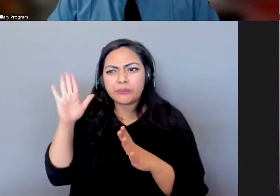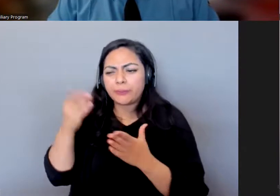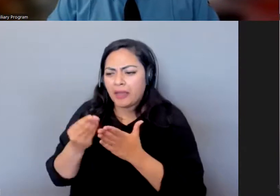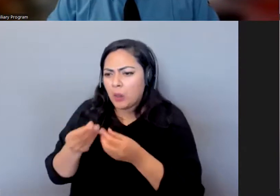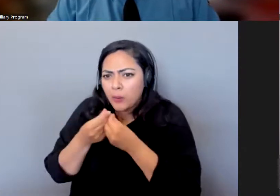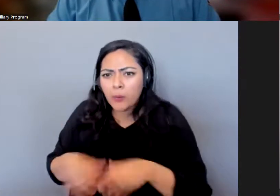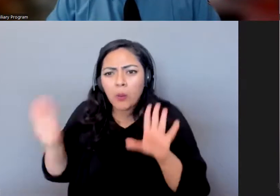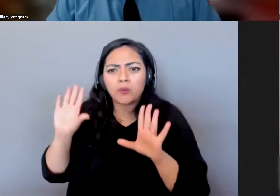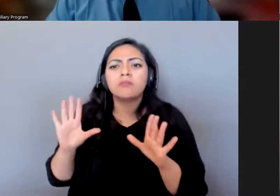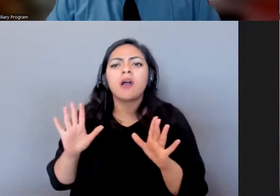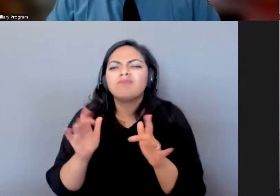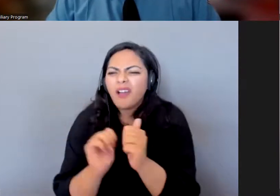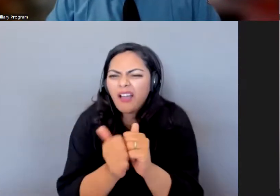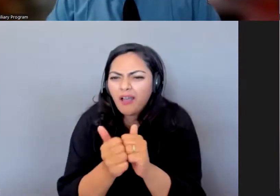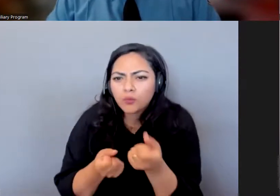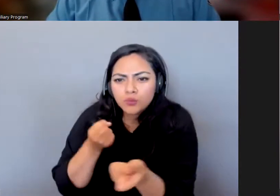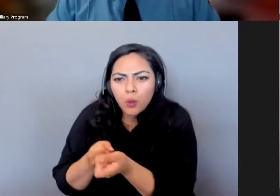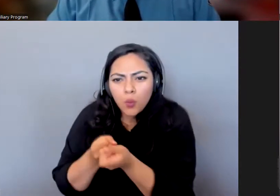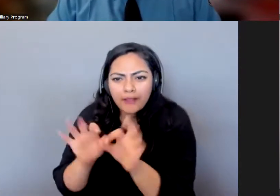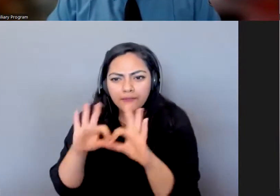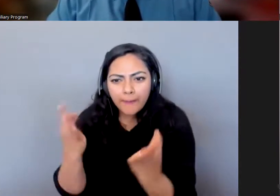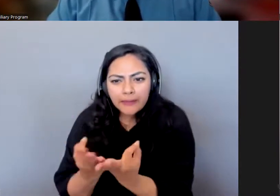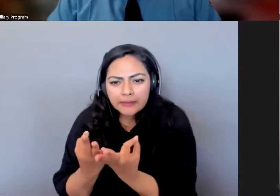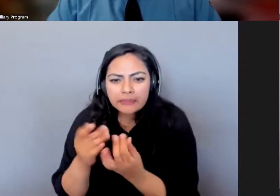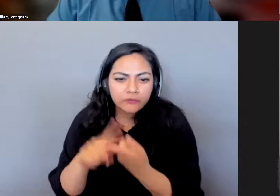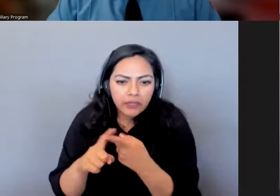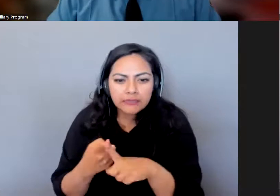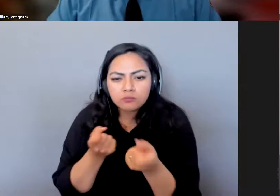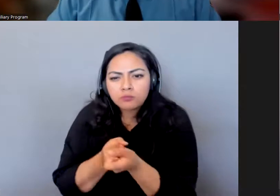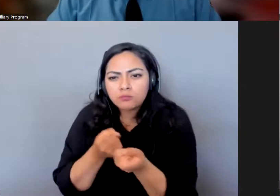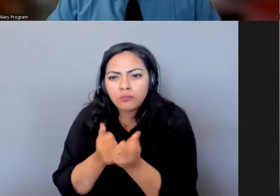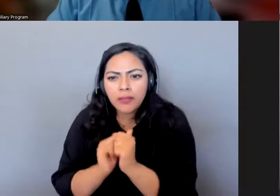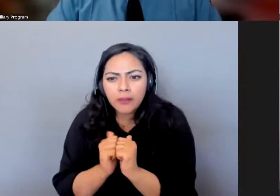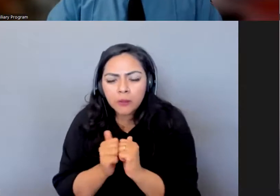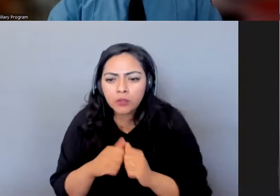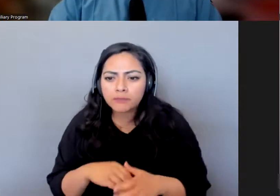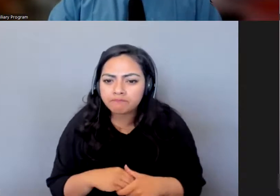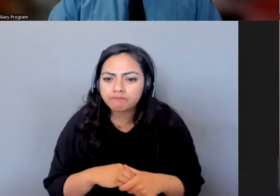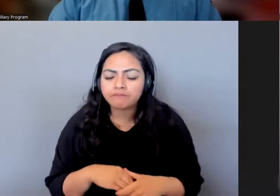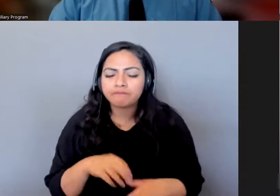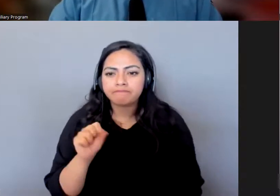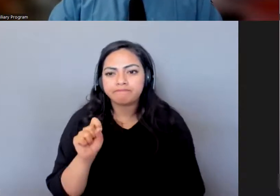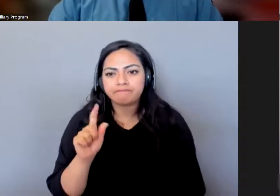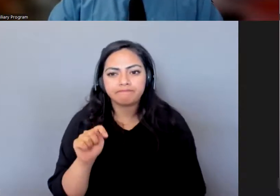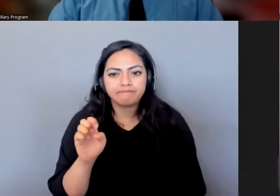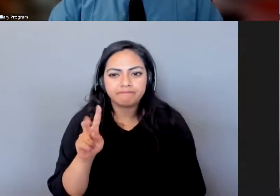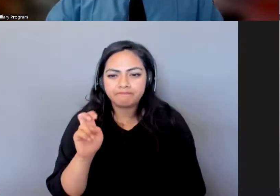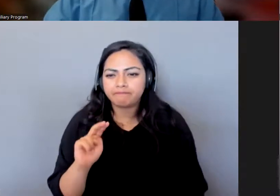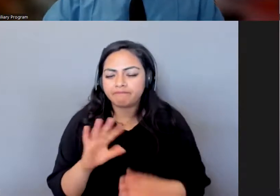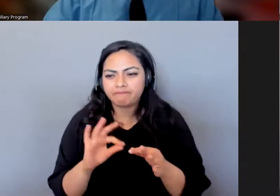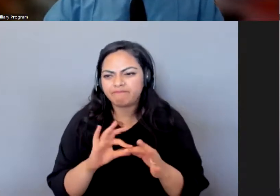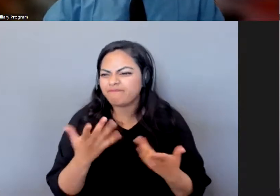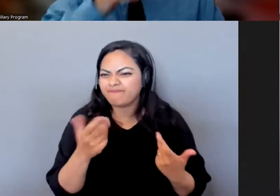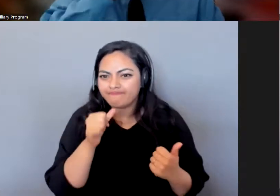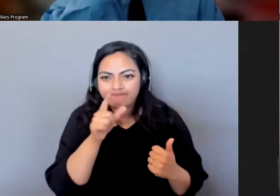fraud? That I'm not 100% sure of. I mean, the only way I could respond to that one would be, like we